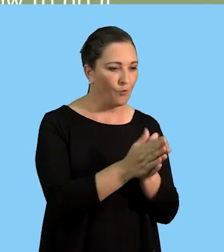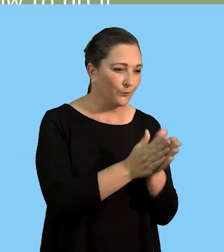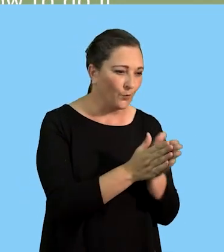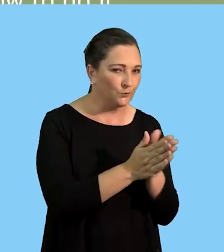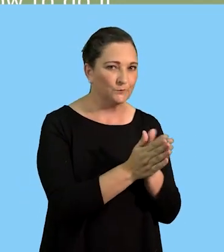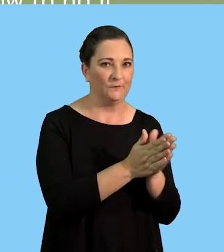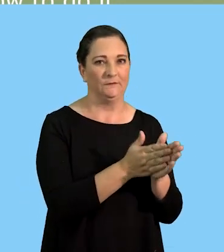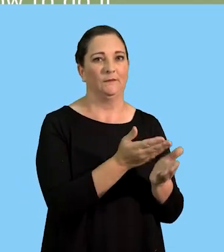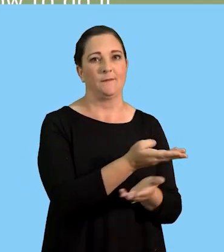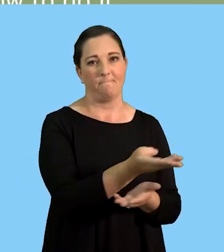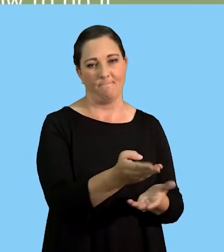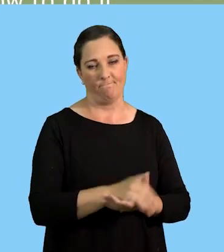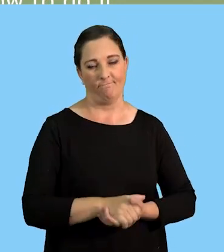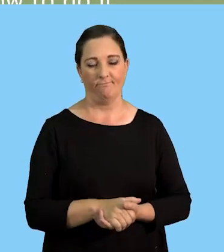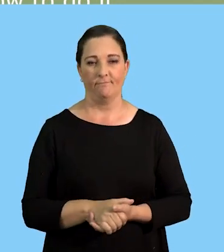employees